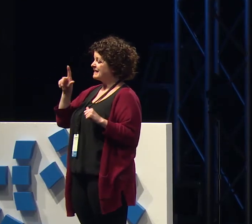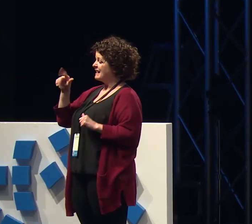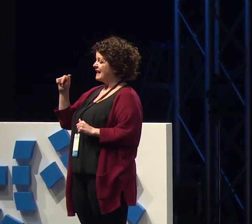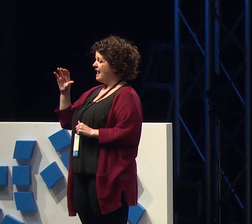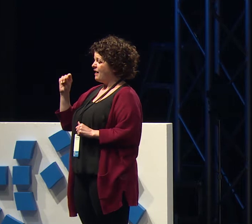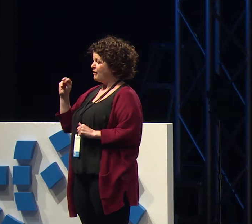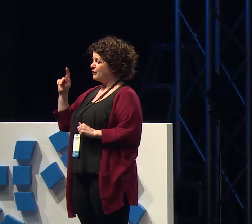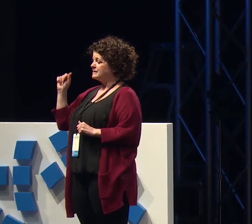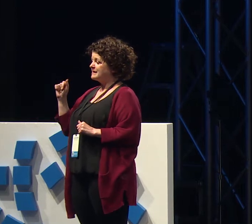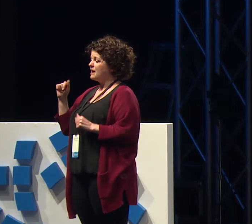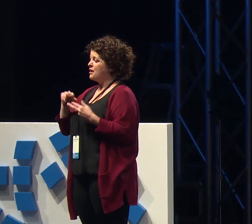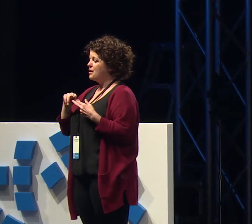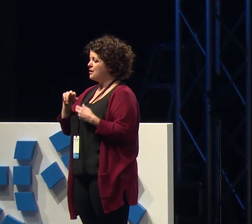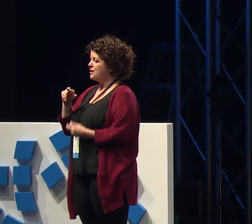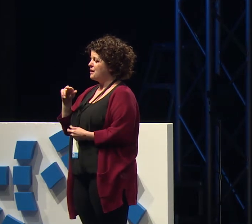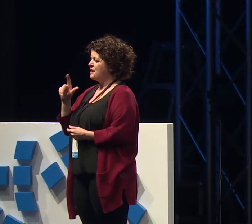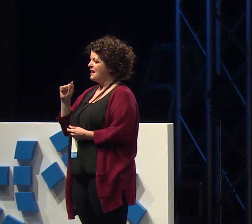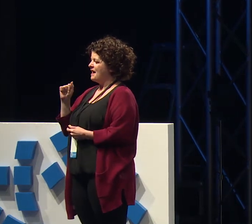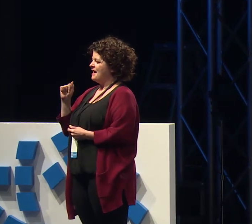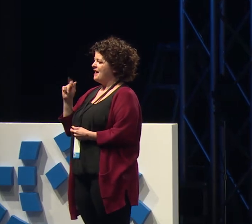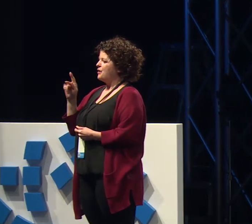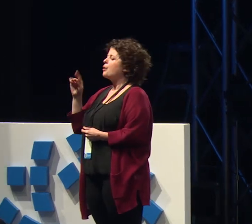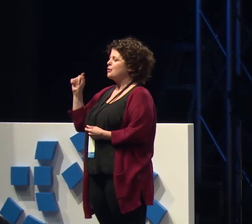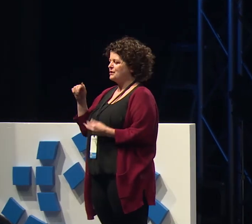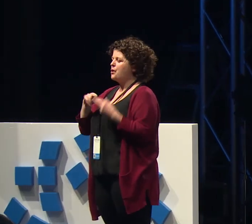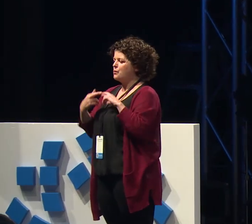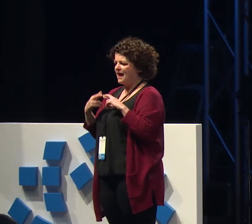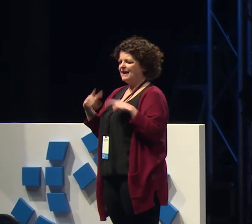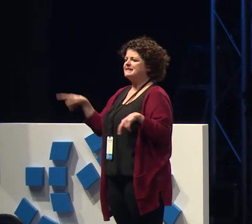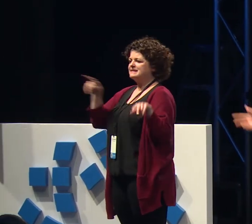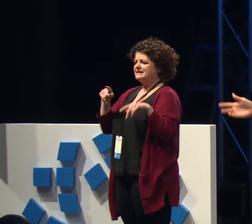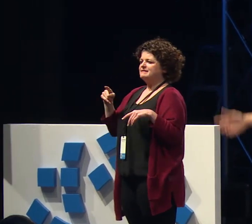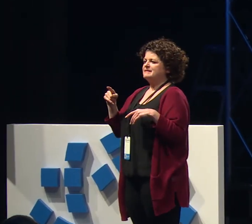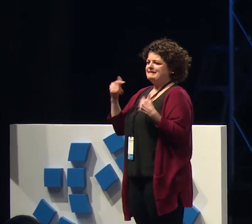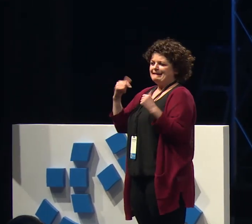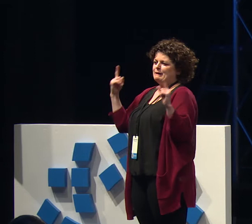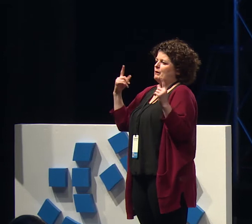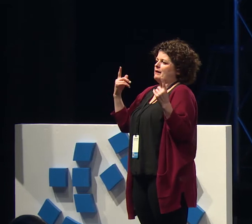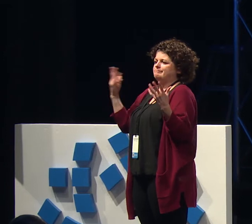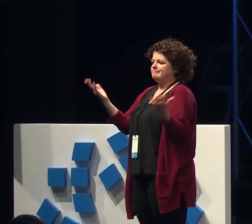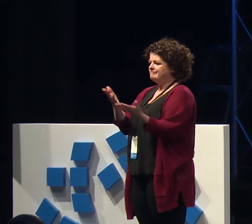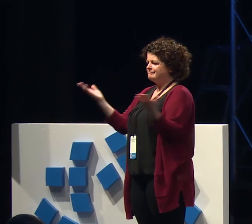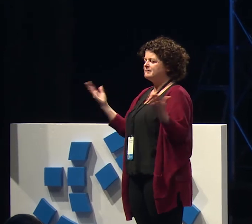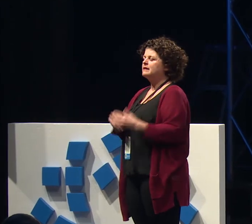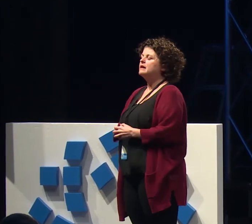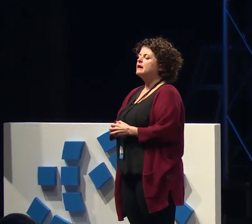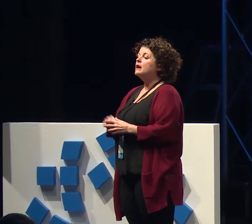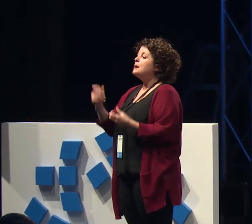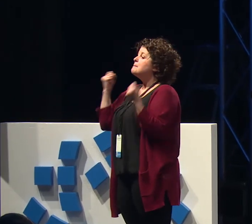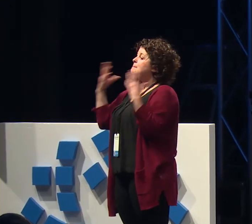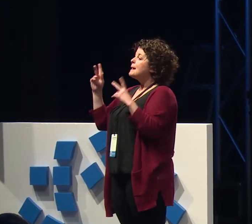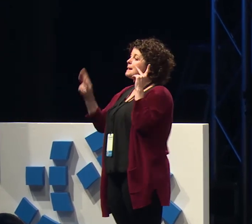there or any other indigenous brothers and sisters. It'd be great to meet up with you all and talk as well, or just anybody, because really a lot of